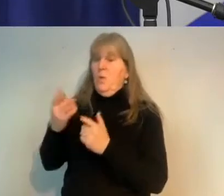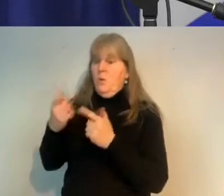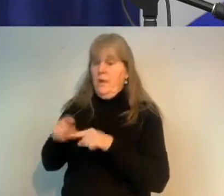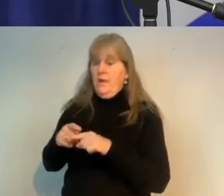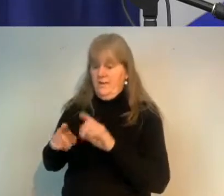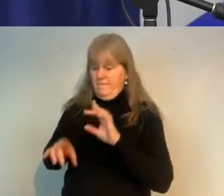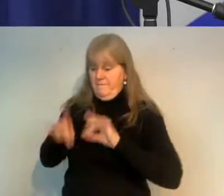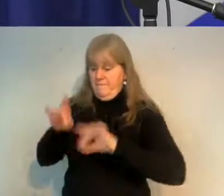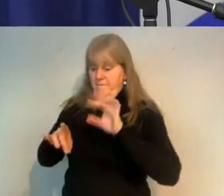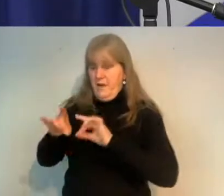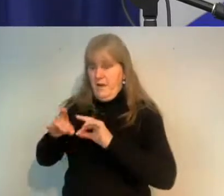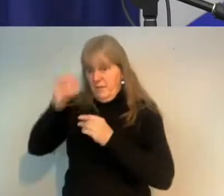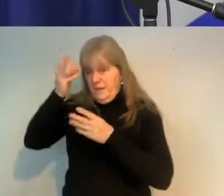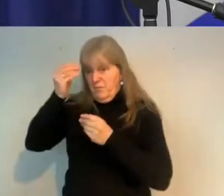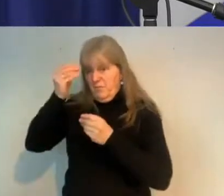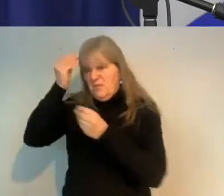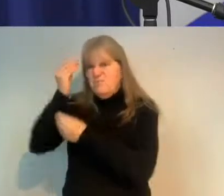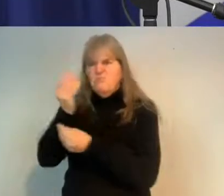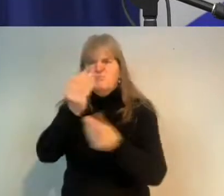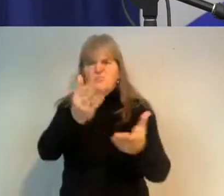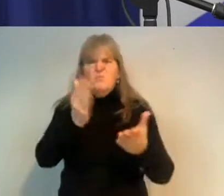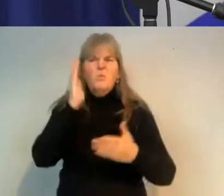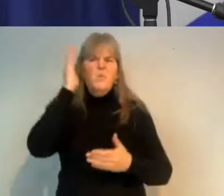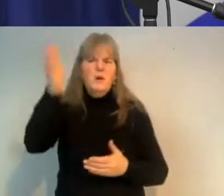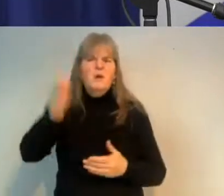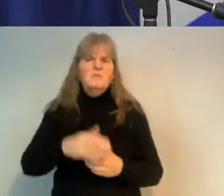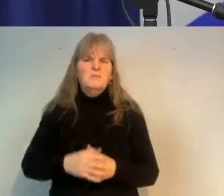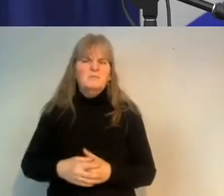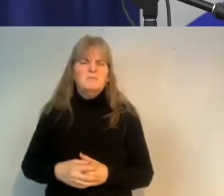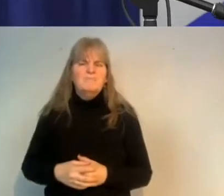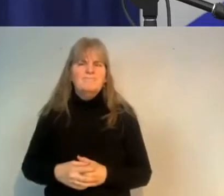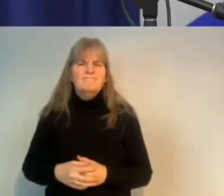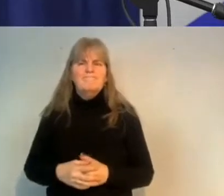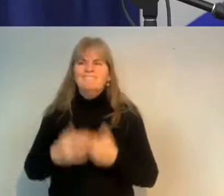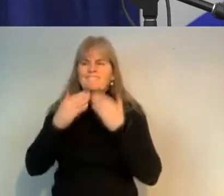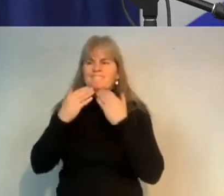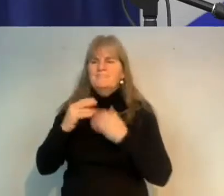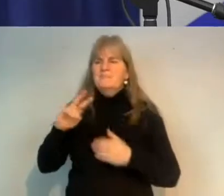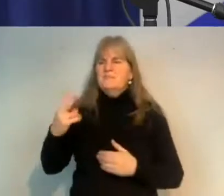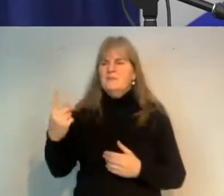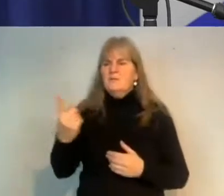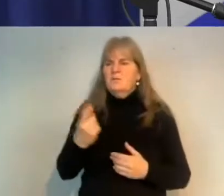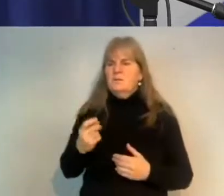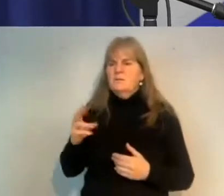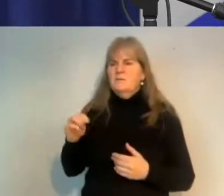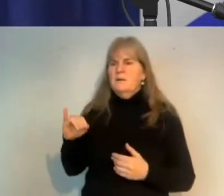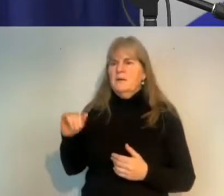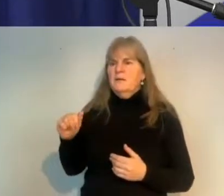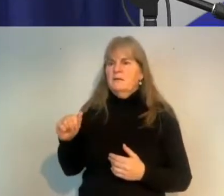them. Thanks. Thank you. Do you have a second question, Maya?